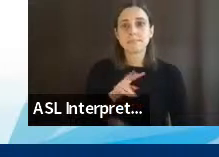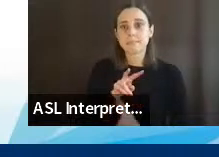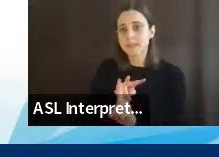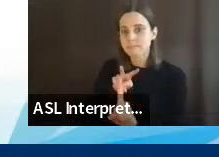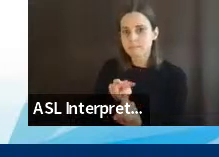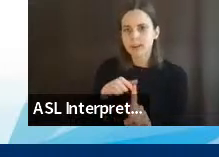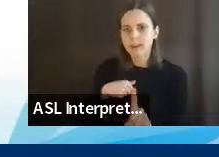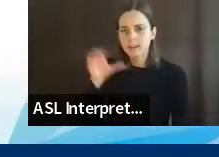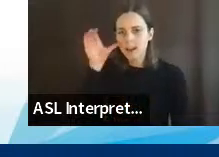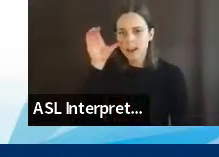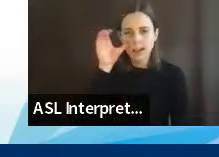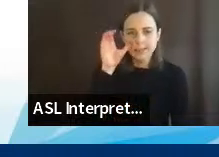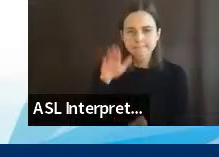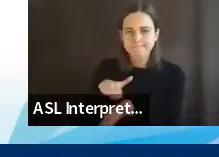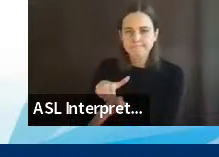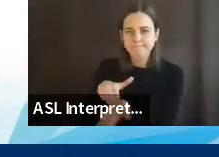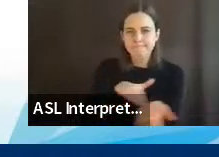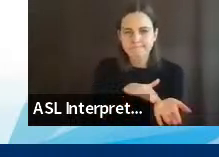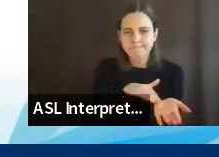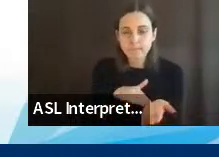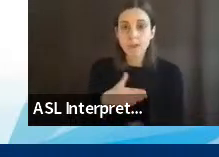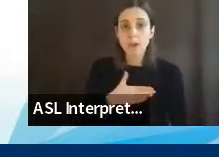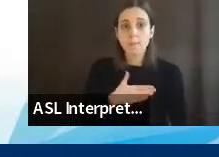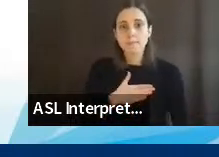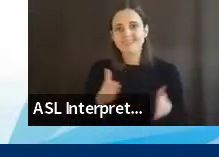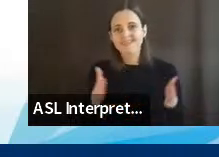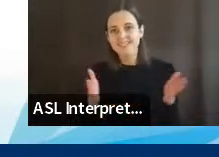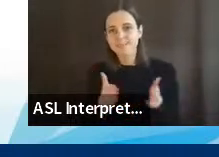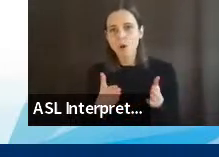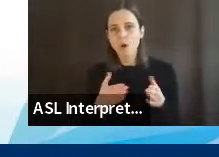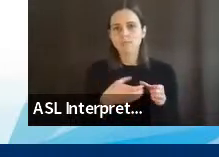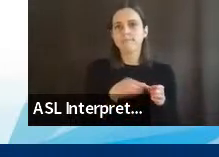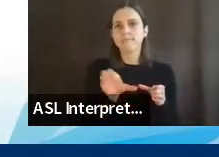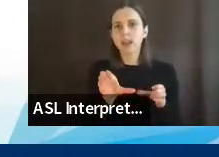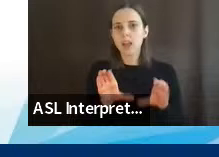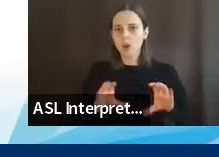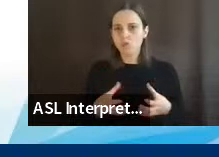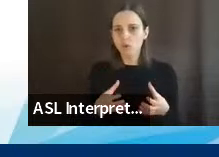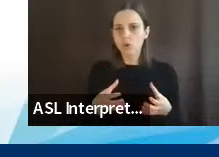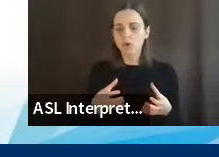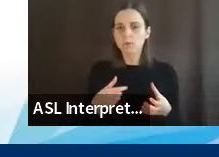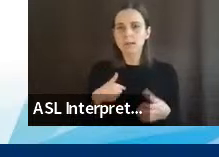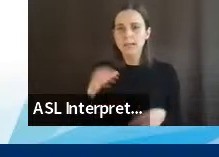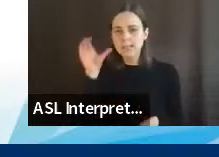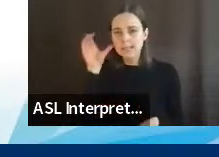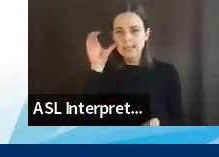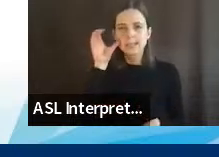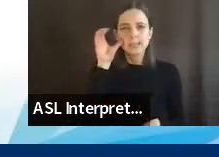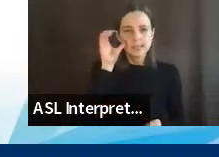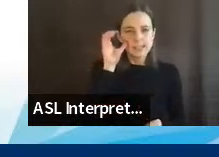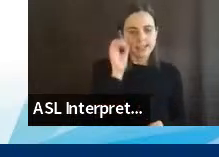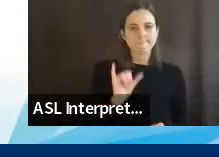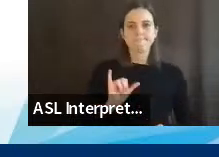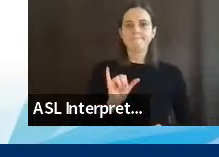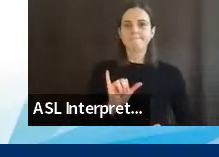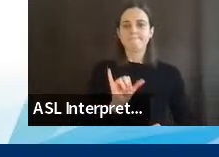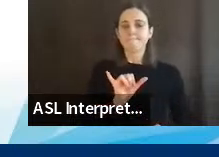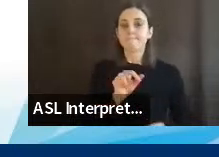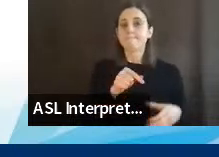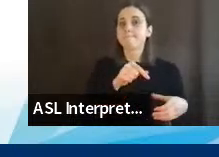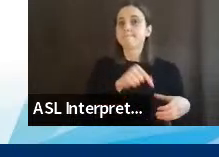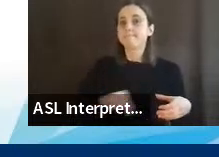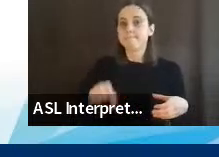the small breakout group that I was in, there was just a tremendous interest by this group to ensure